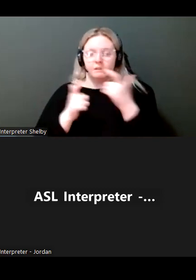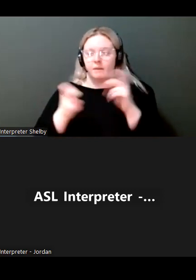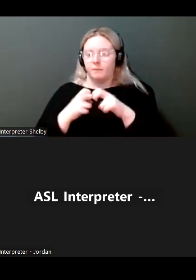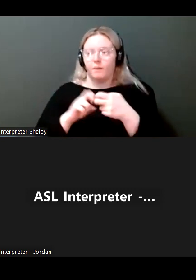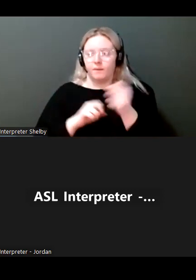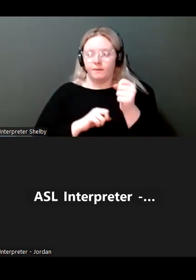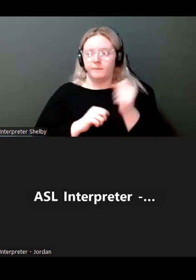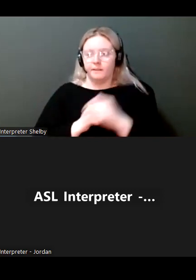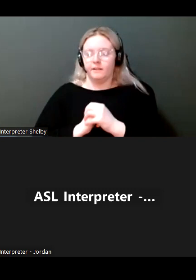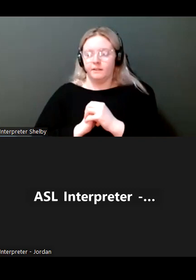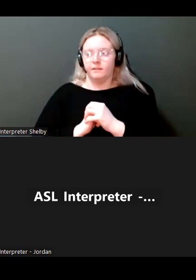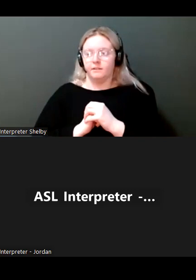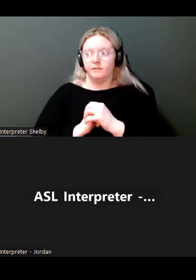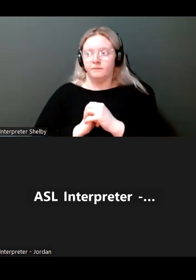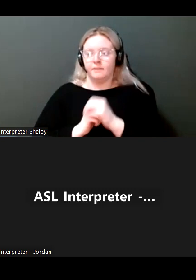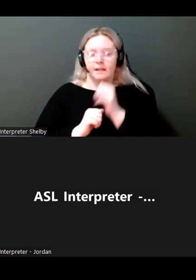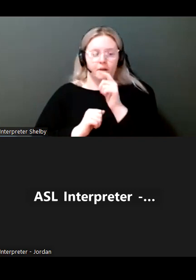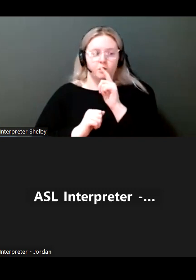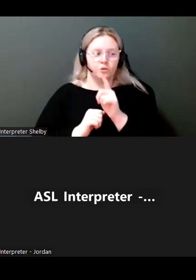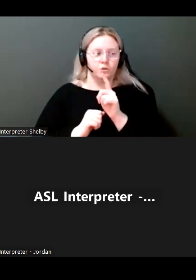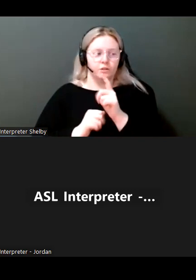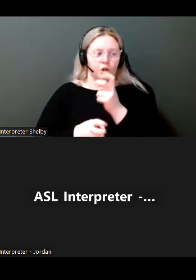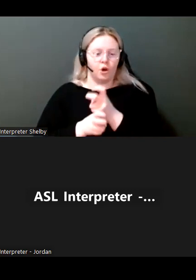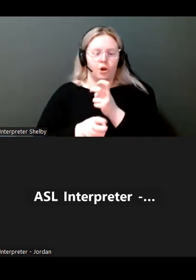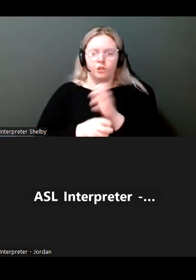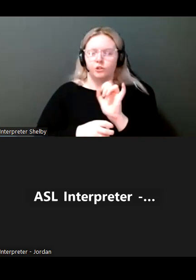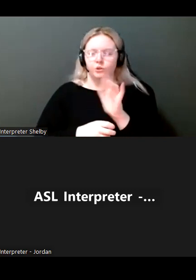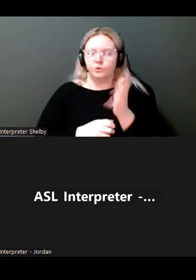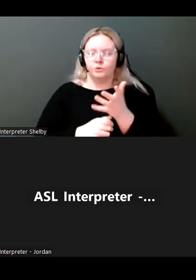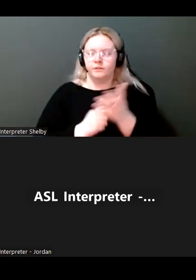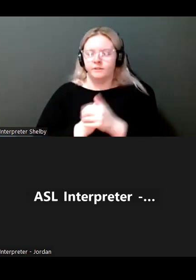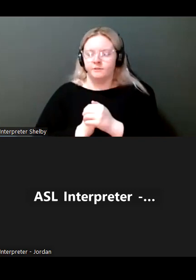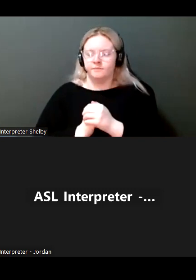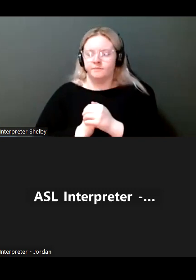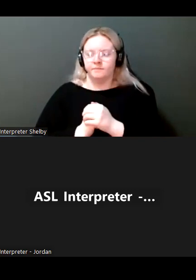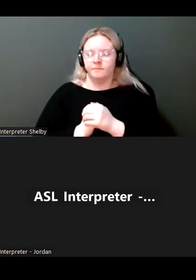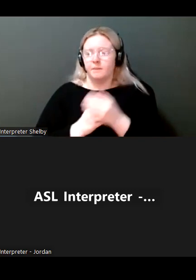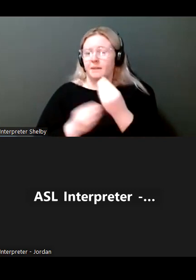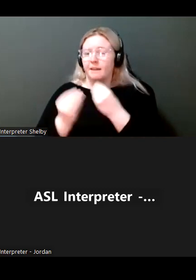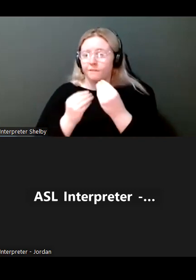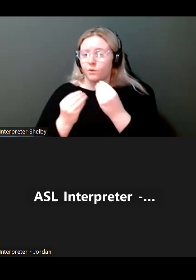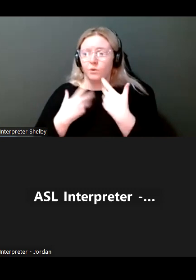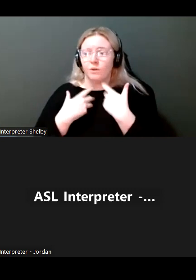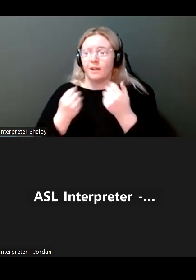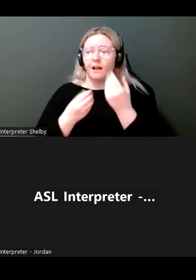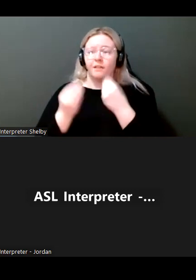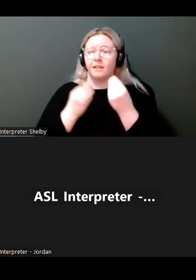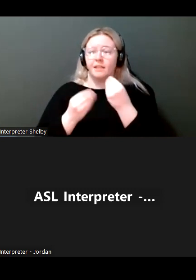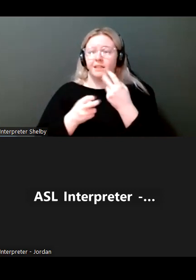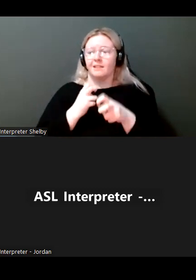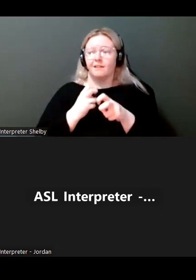know, it's kind of hard to, yeah, I mean, food and healthy eating is a whole big topic on its